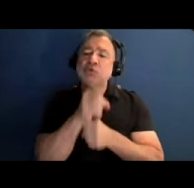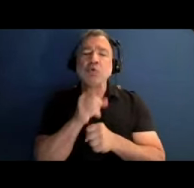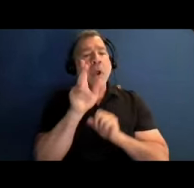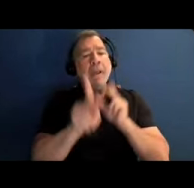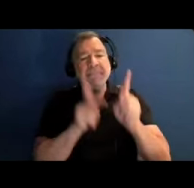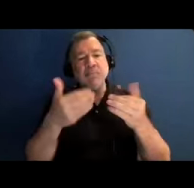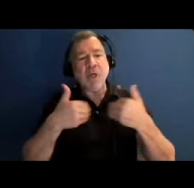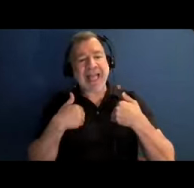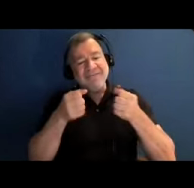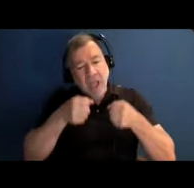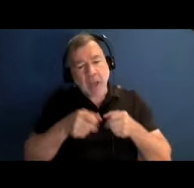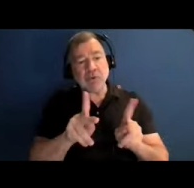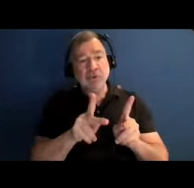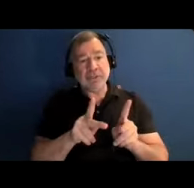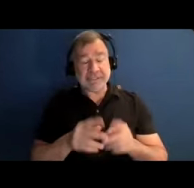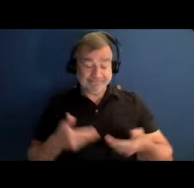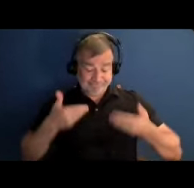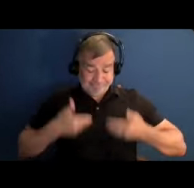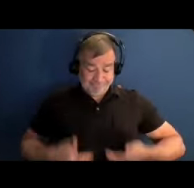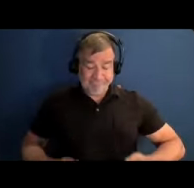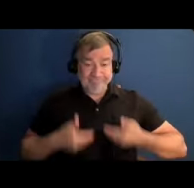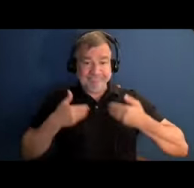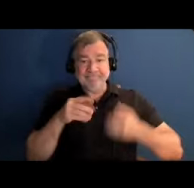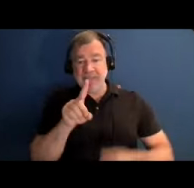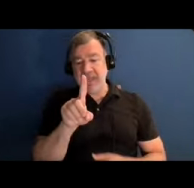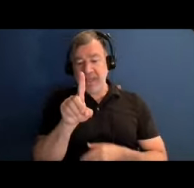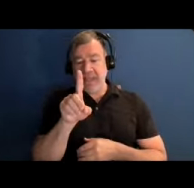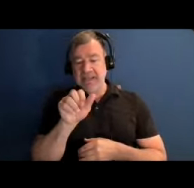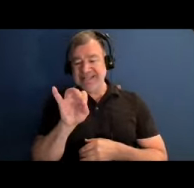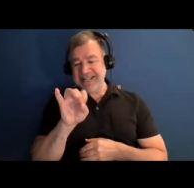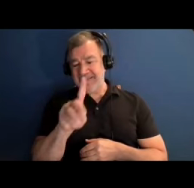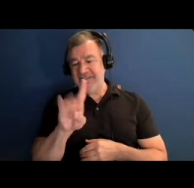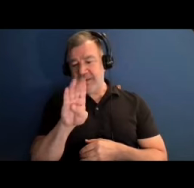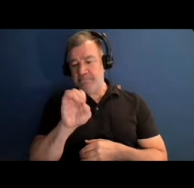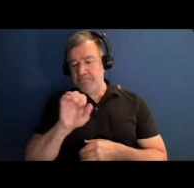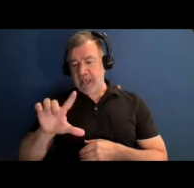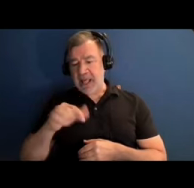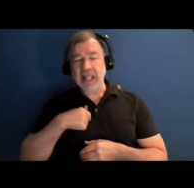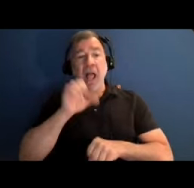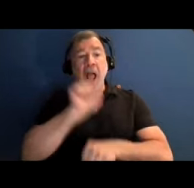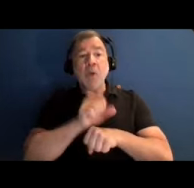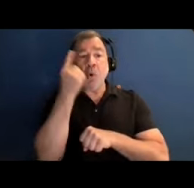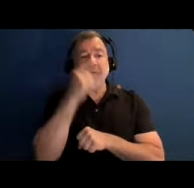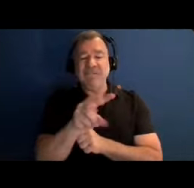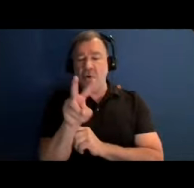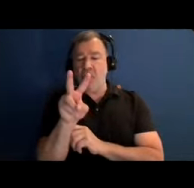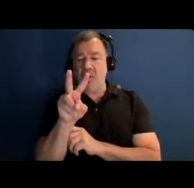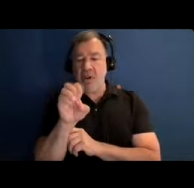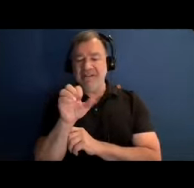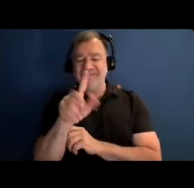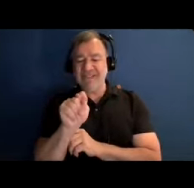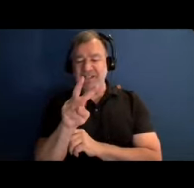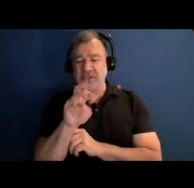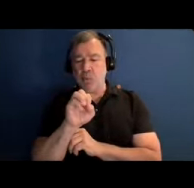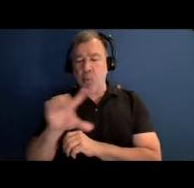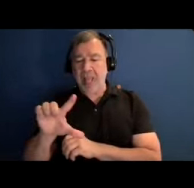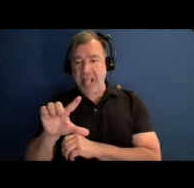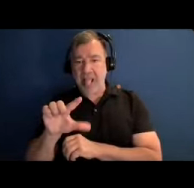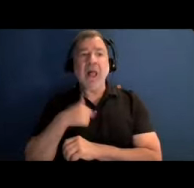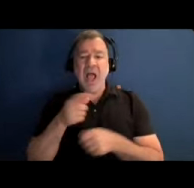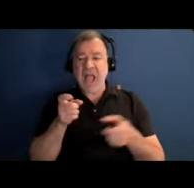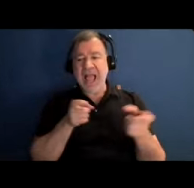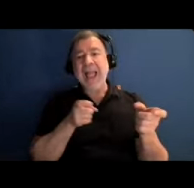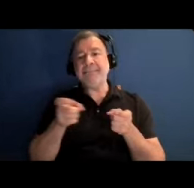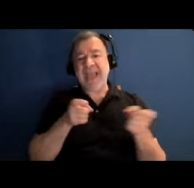us. I'm David Bell. I work for Vestwell. I head up our ABLE savings programs